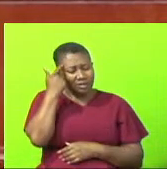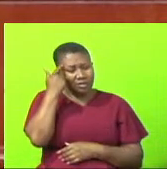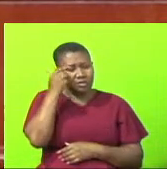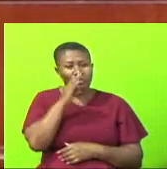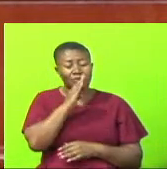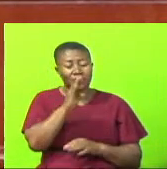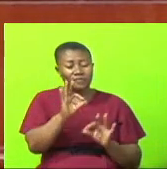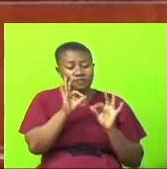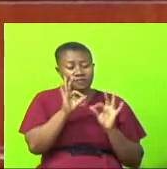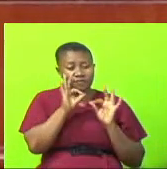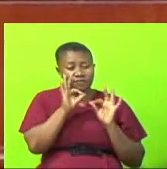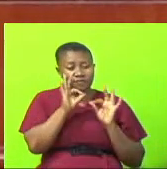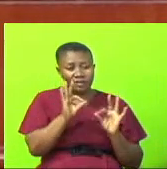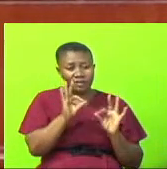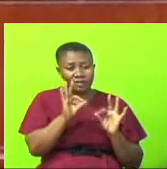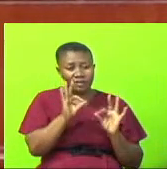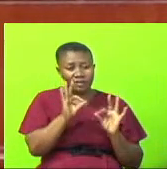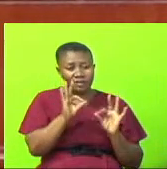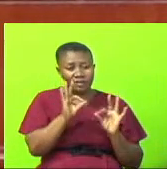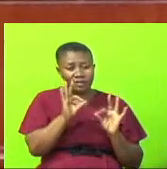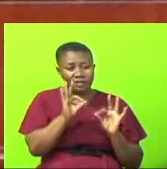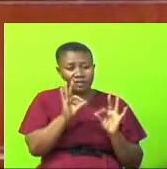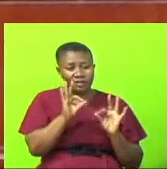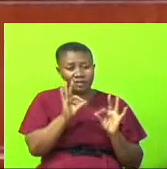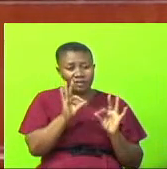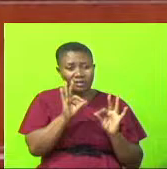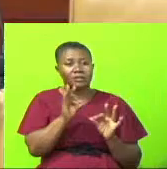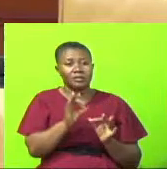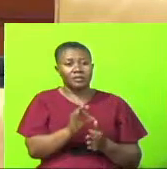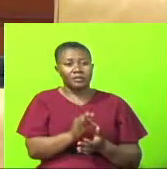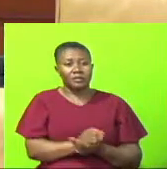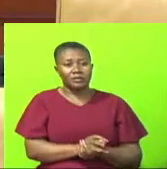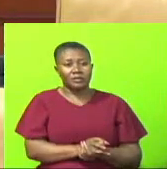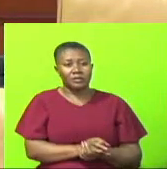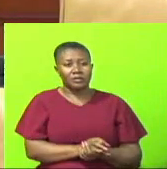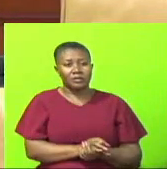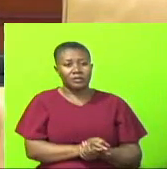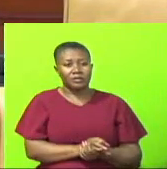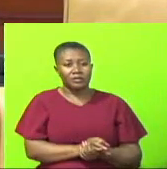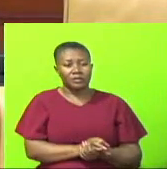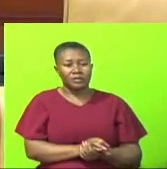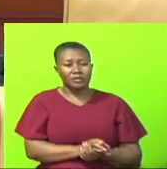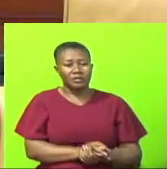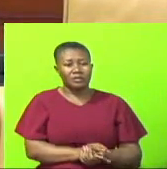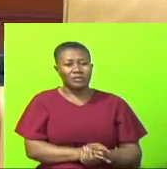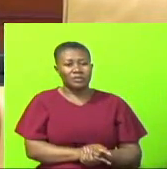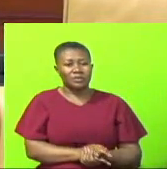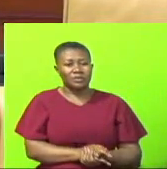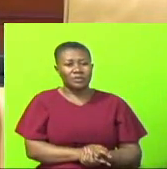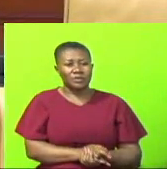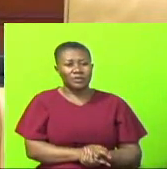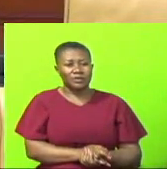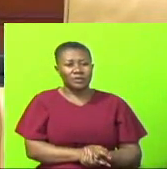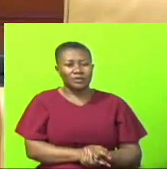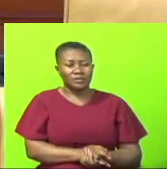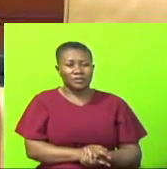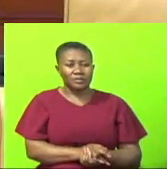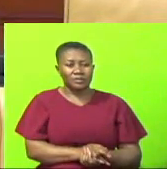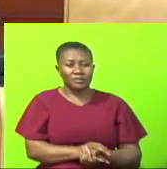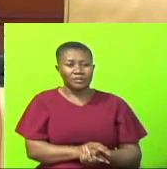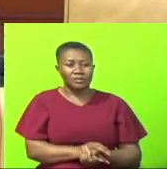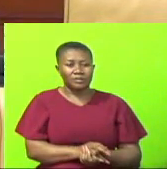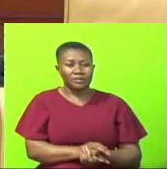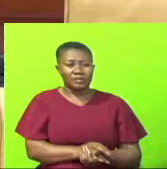made reference to the suit in my submission, and same having been referred